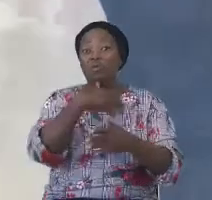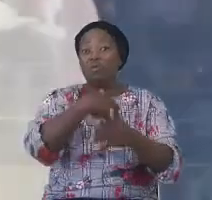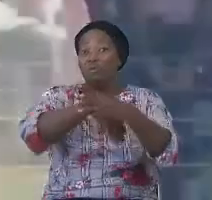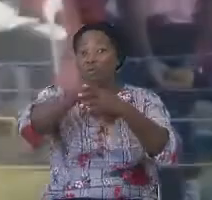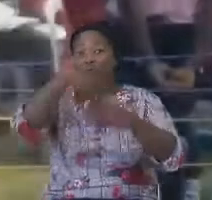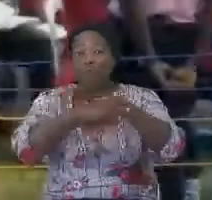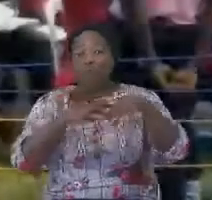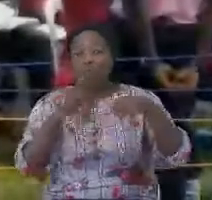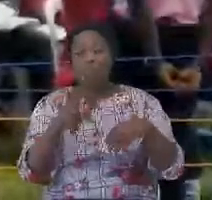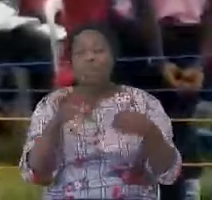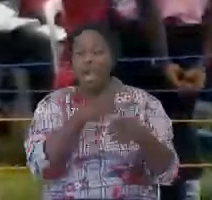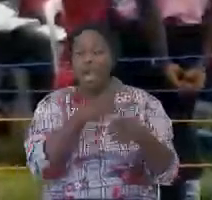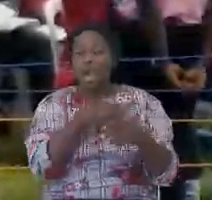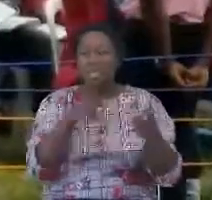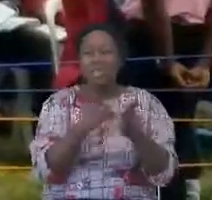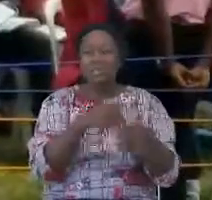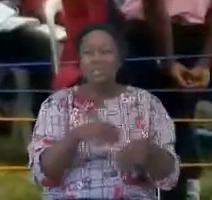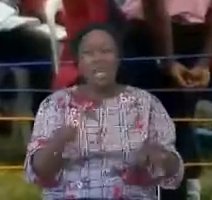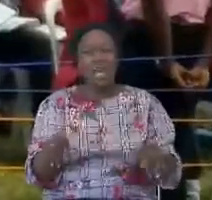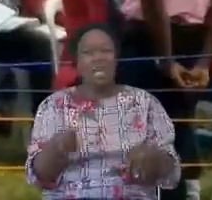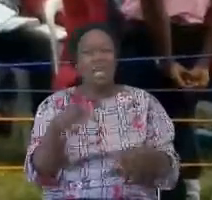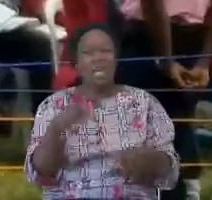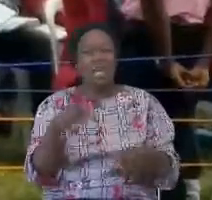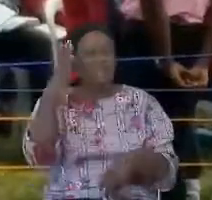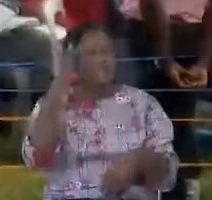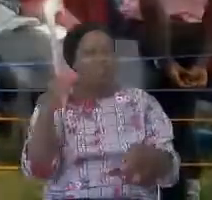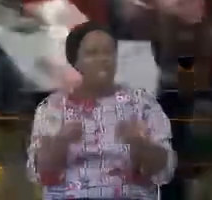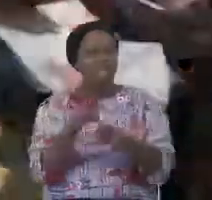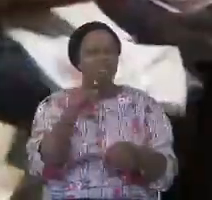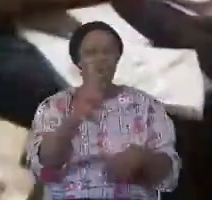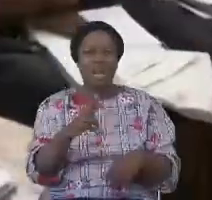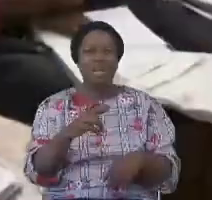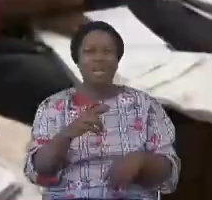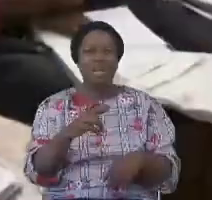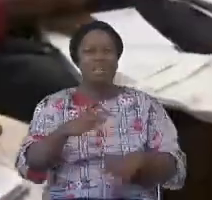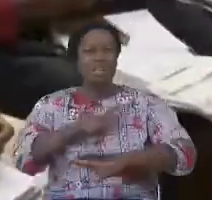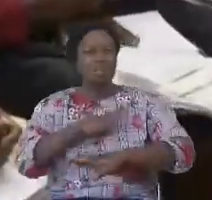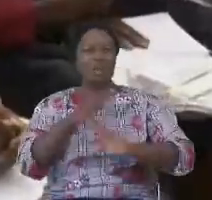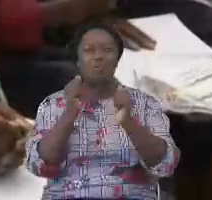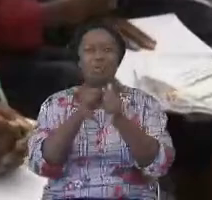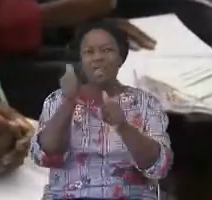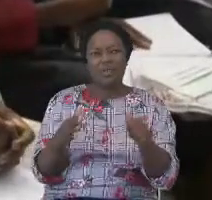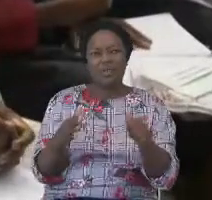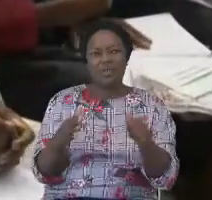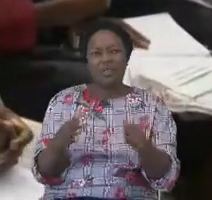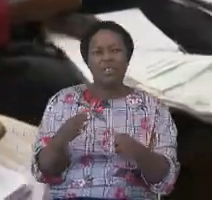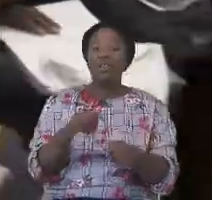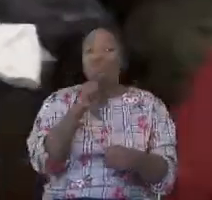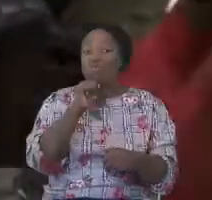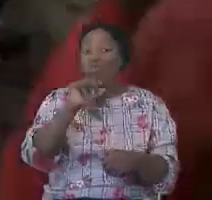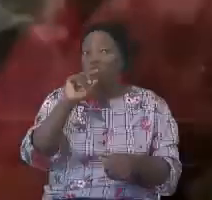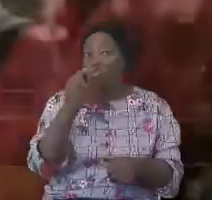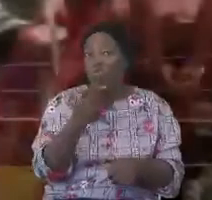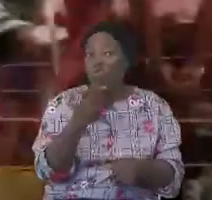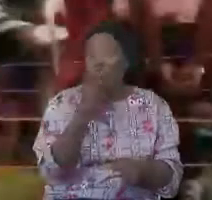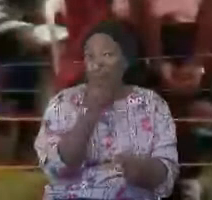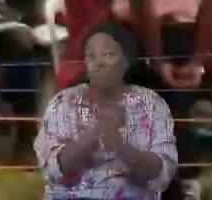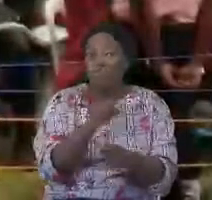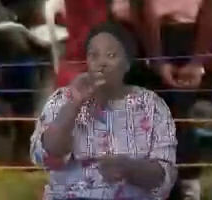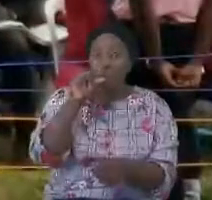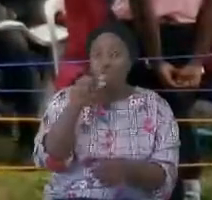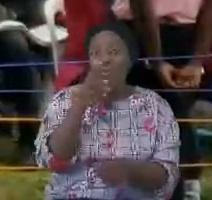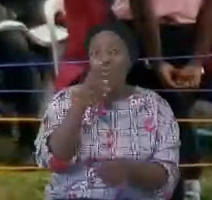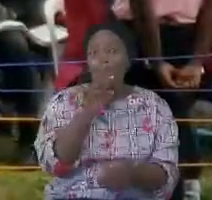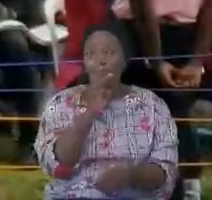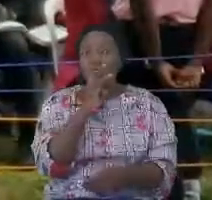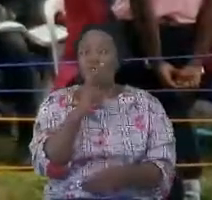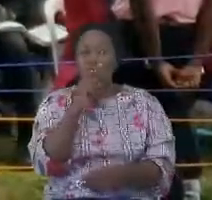urge all things that will comfort you and it appeared you were satisfied with